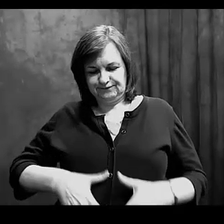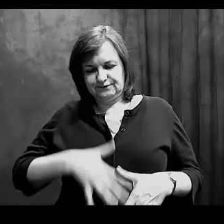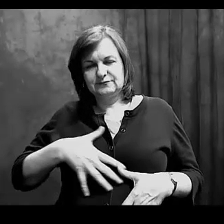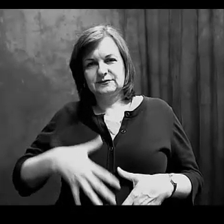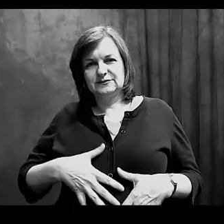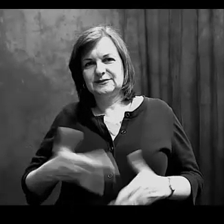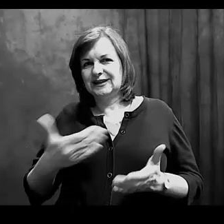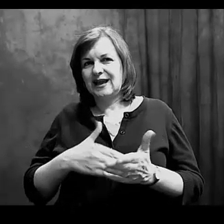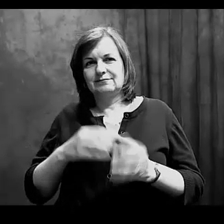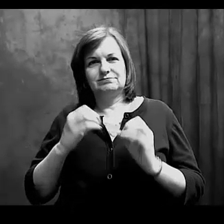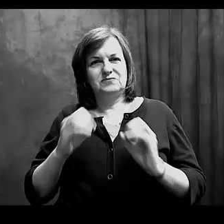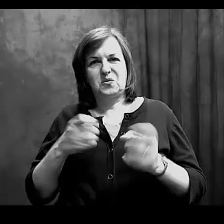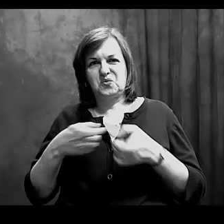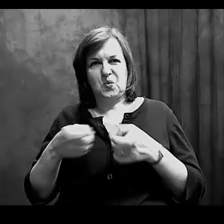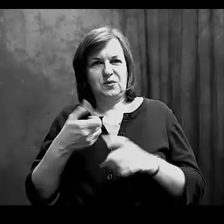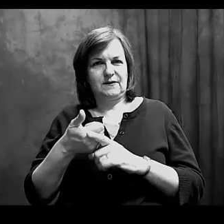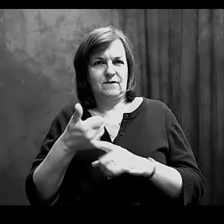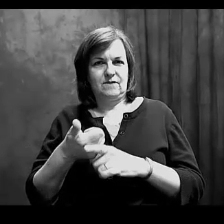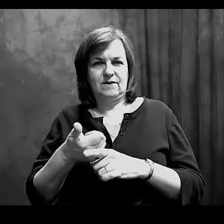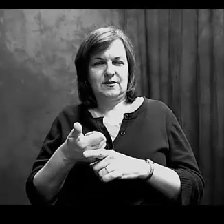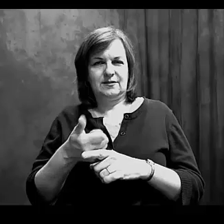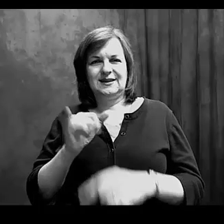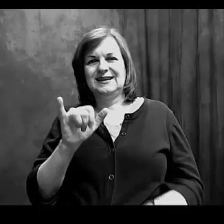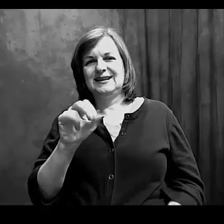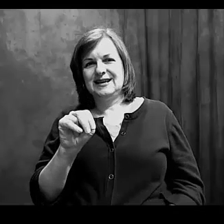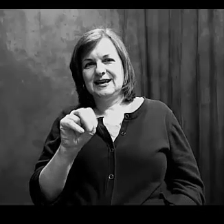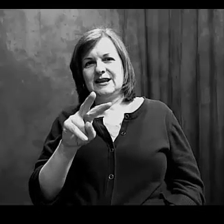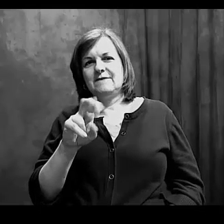And again, involuntary.